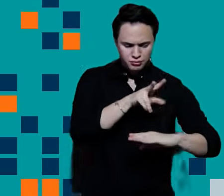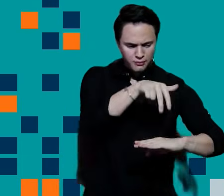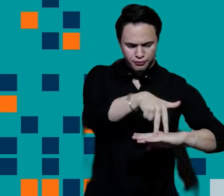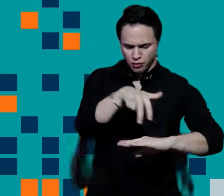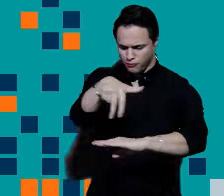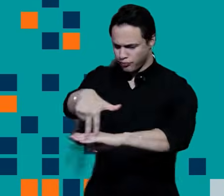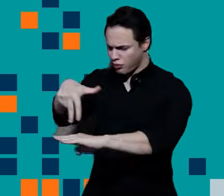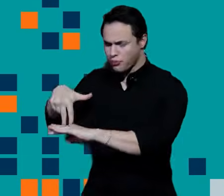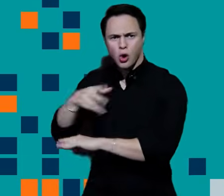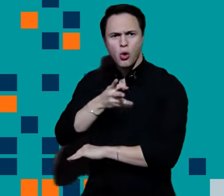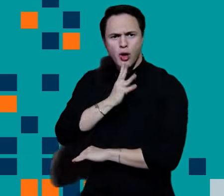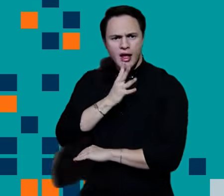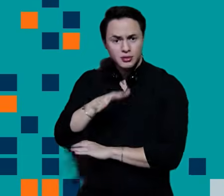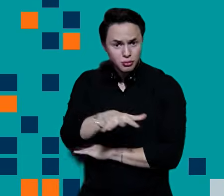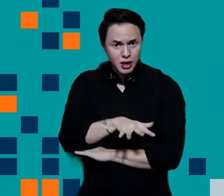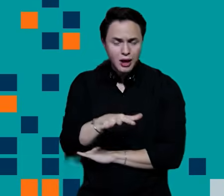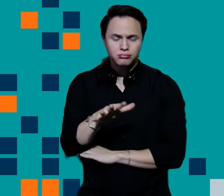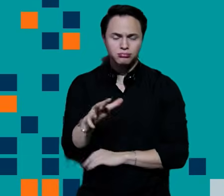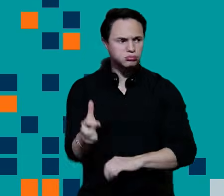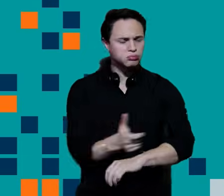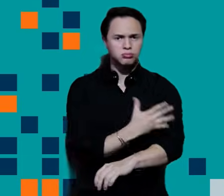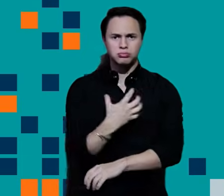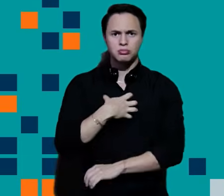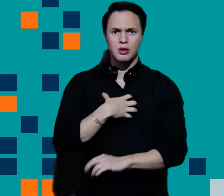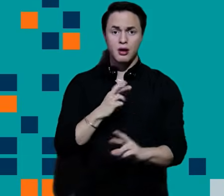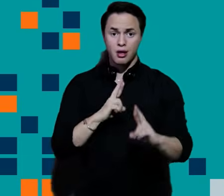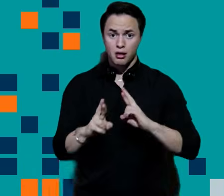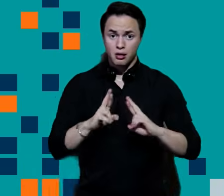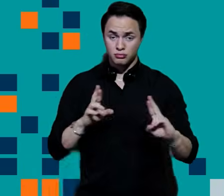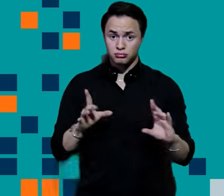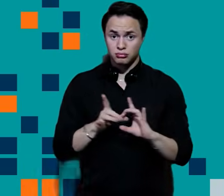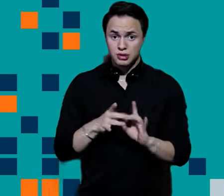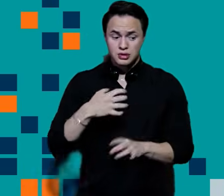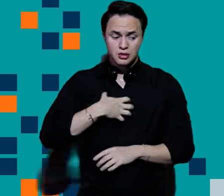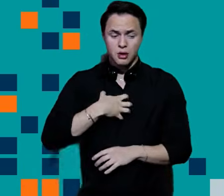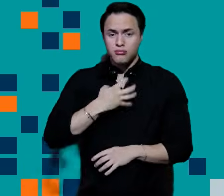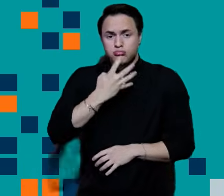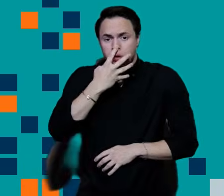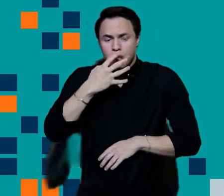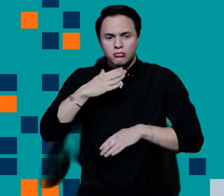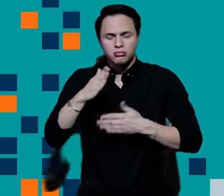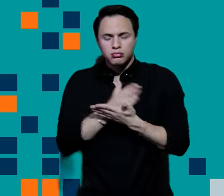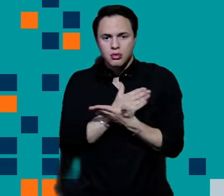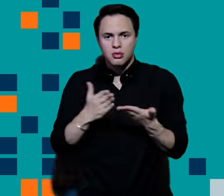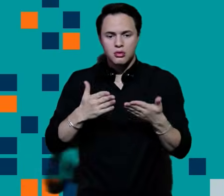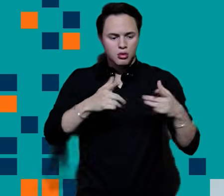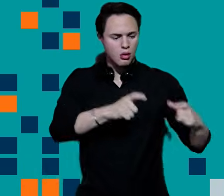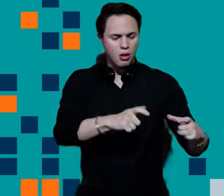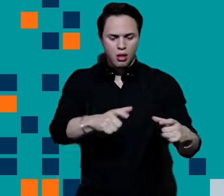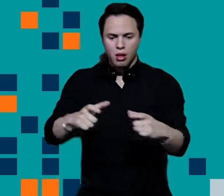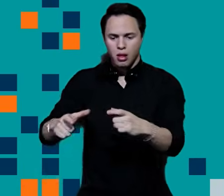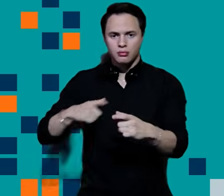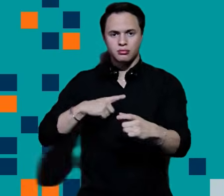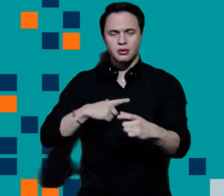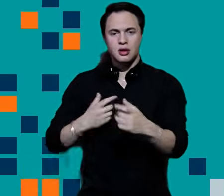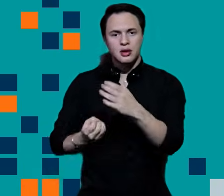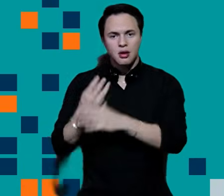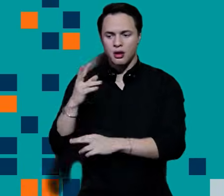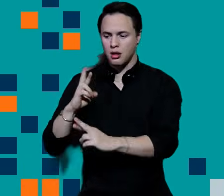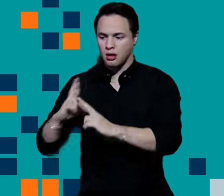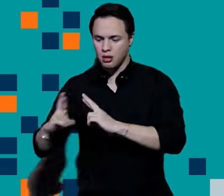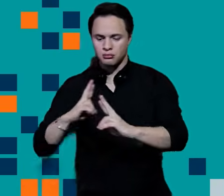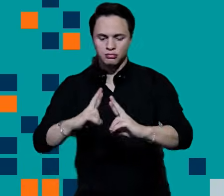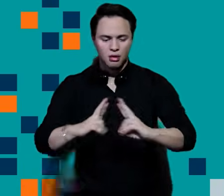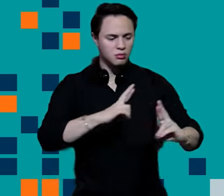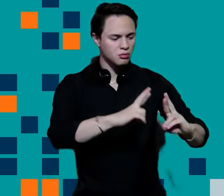we form those person-to-place relationships. Our mind forms those person-to-place relationships in the same